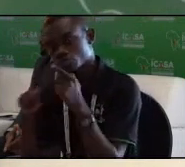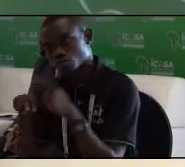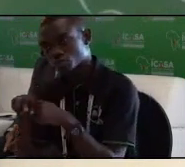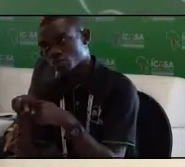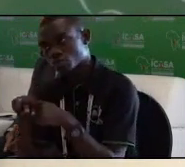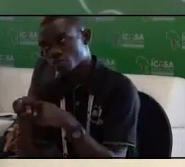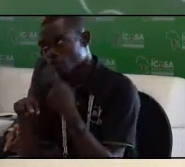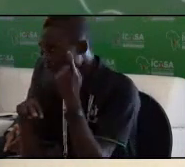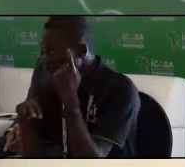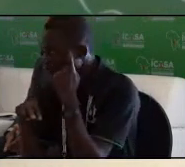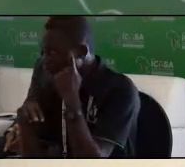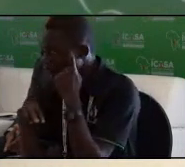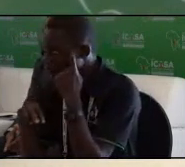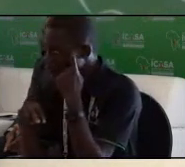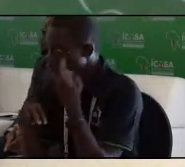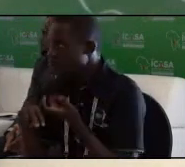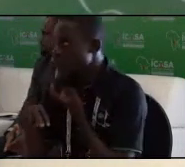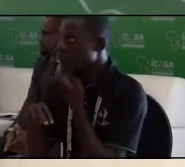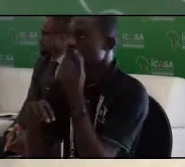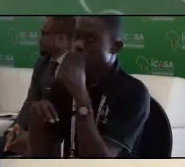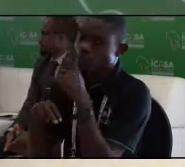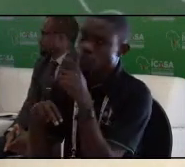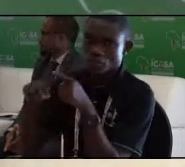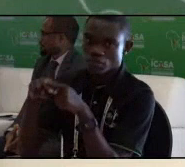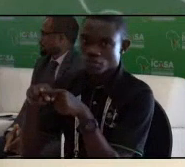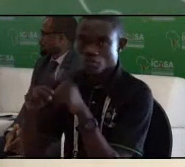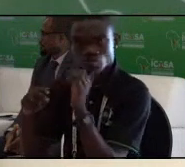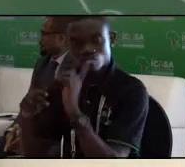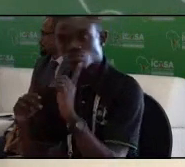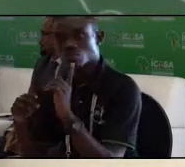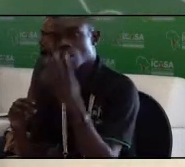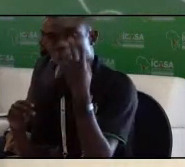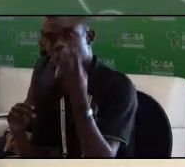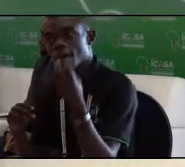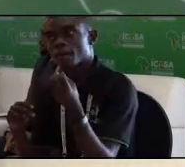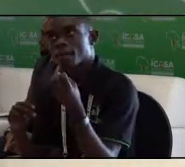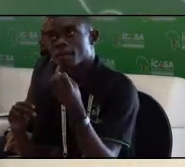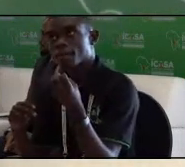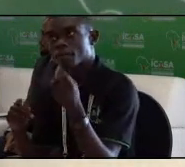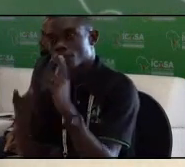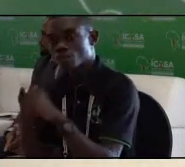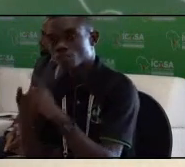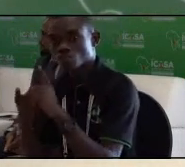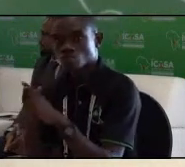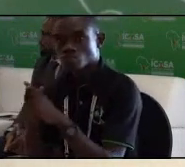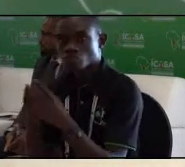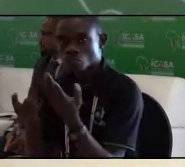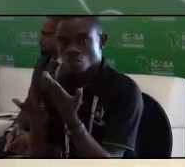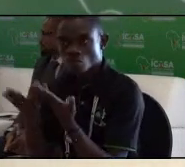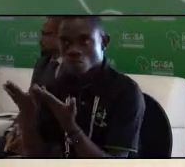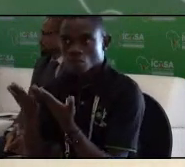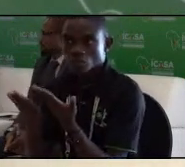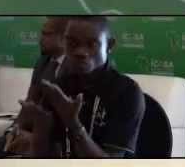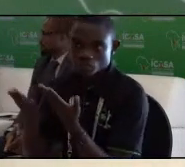we think about self-care, self-care is not, I mean, HIV self-testing is one thing, but then there's additional products that